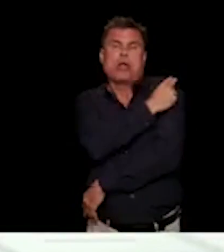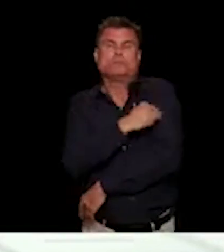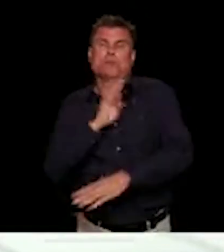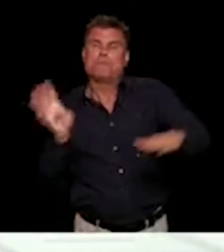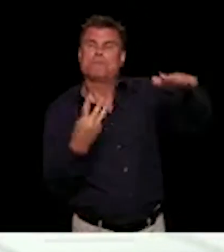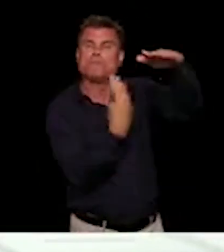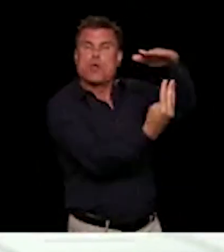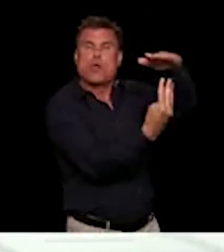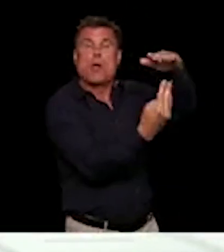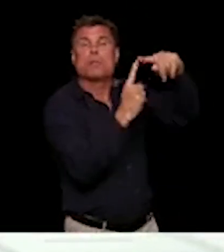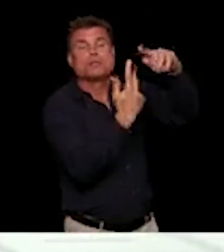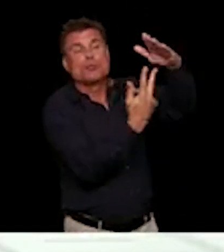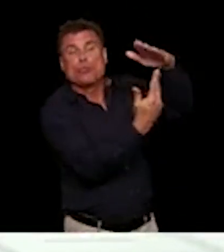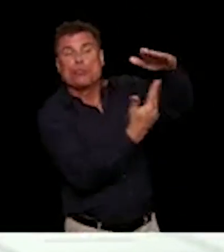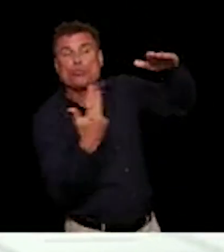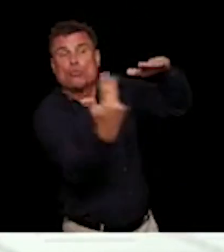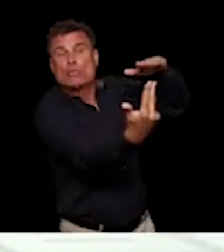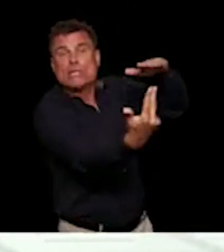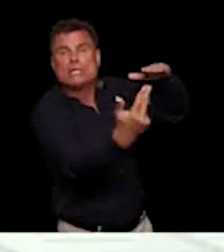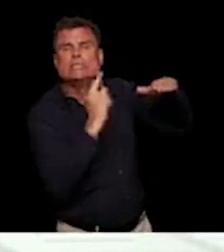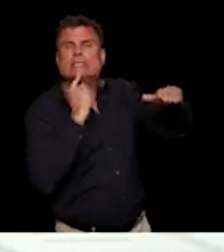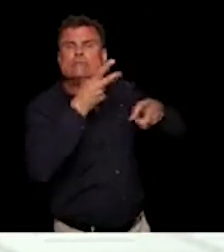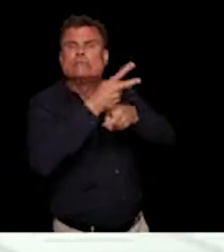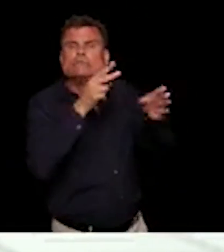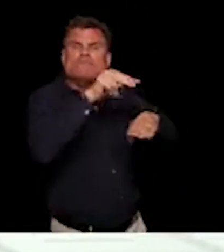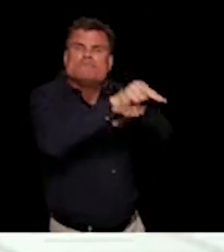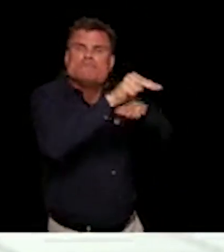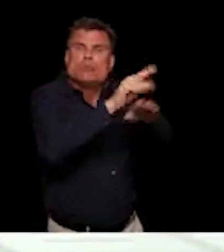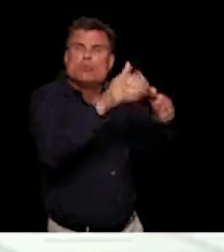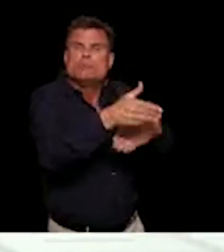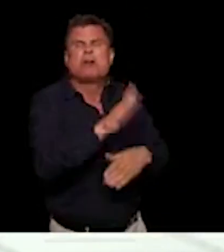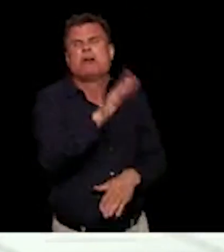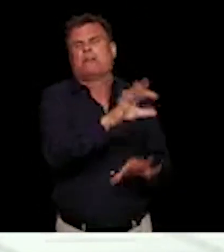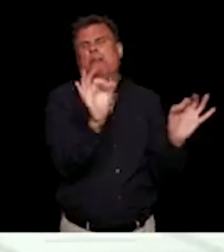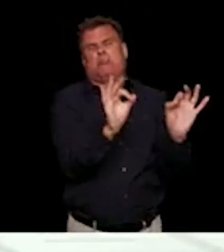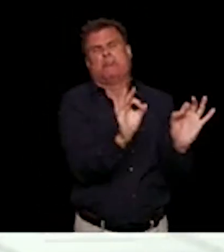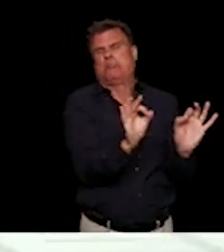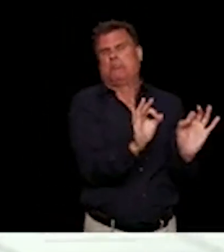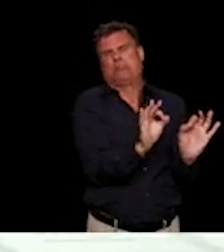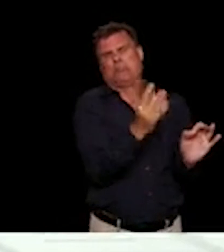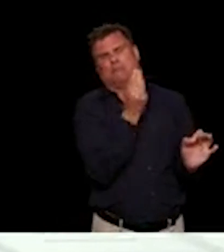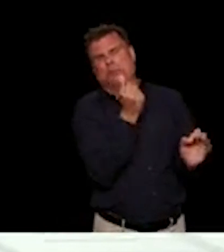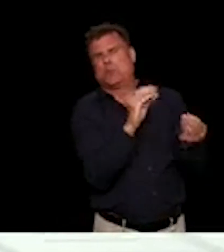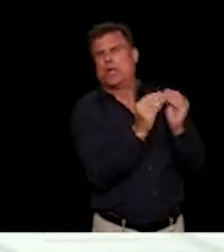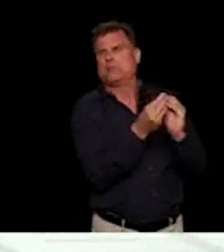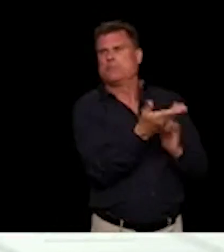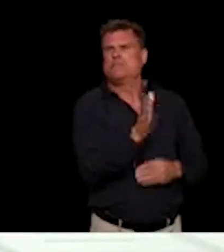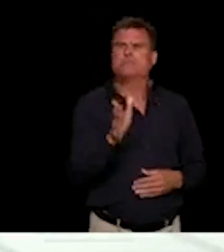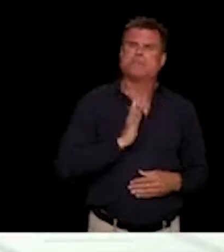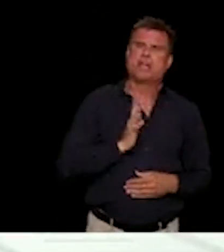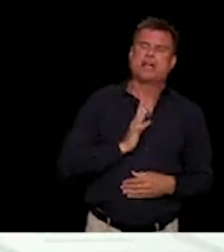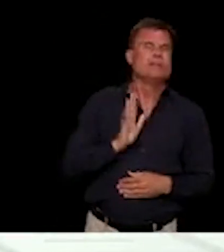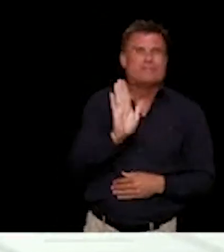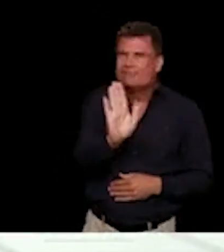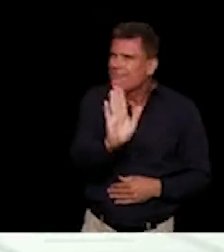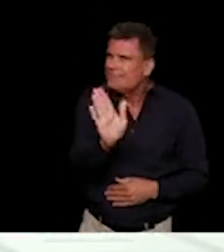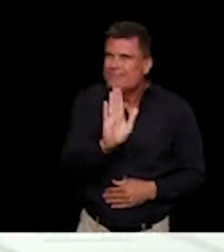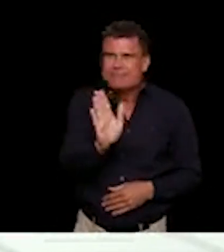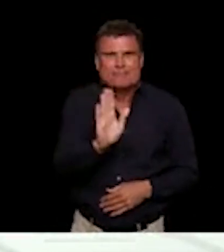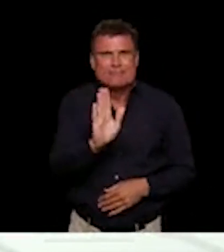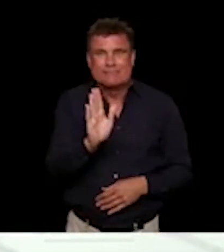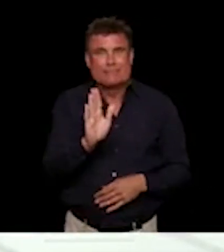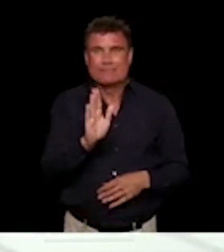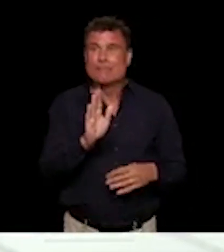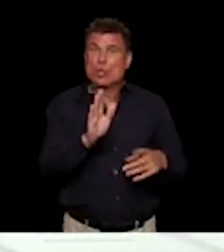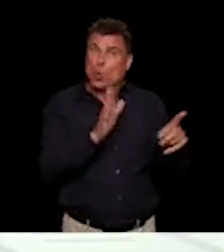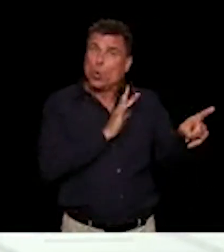be pleased to see that we are able to, or have been able to, protect those most vulnerable. But it is also important to remember that there are